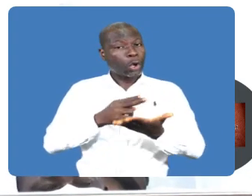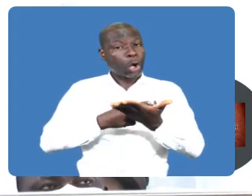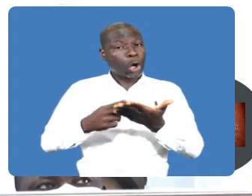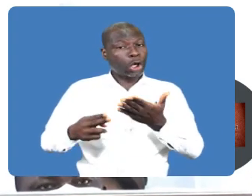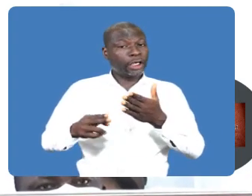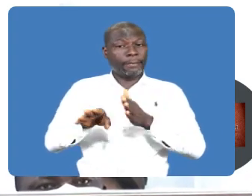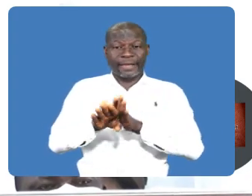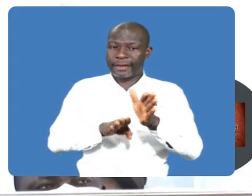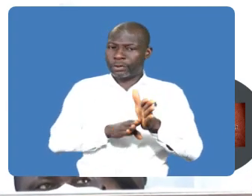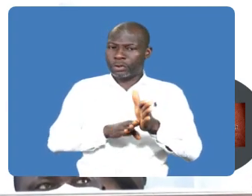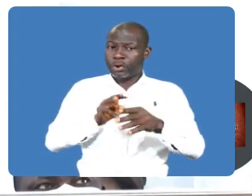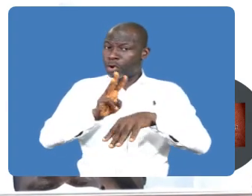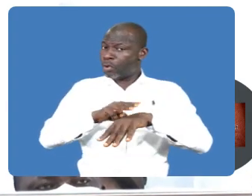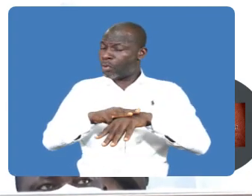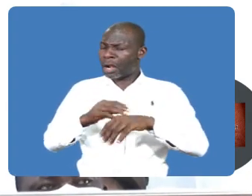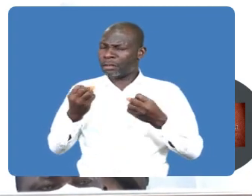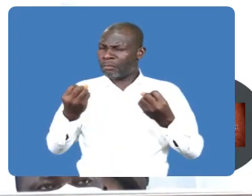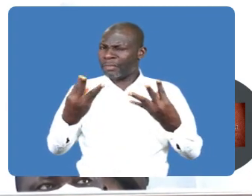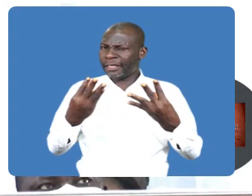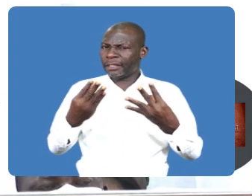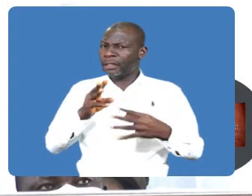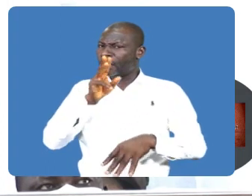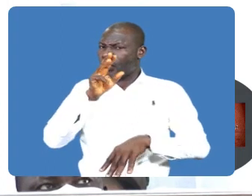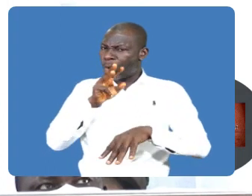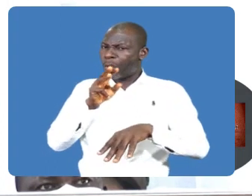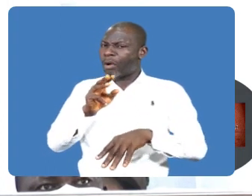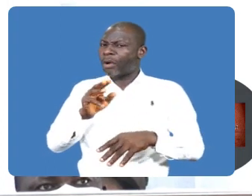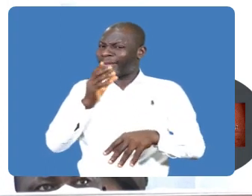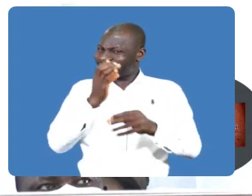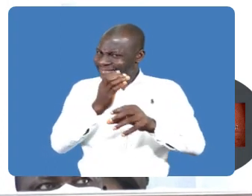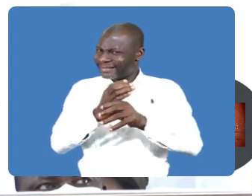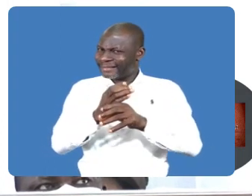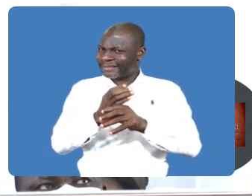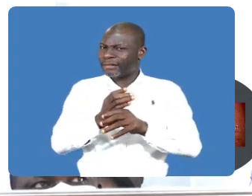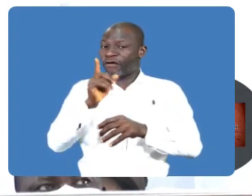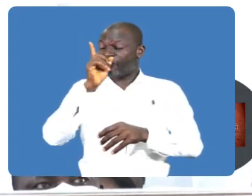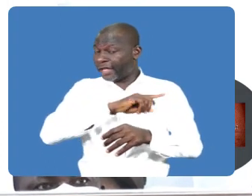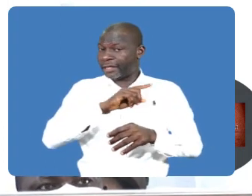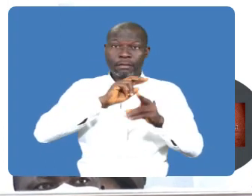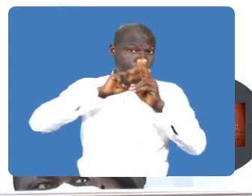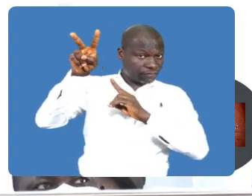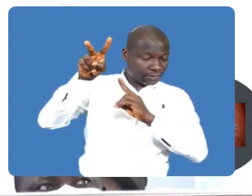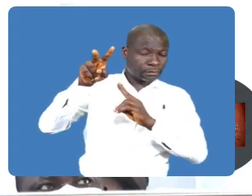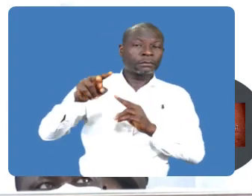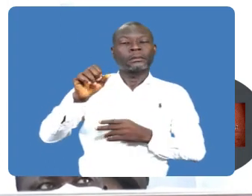The Holy Scriptures have warned us severally to beware of false prophets.